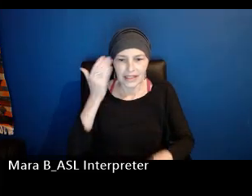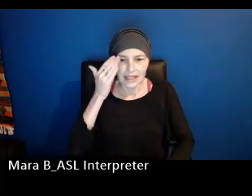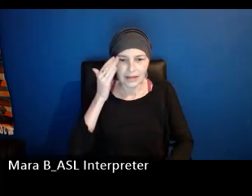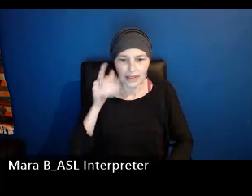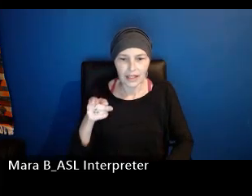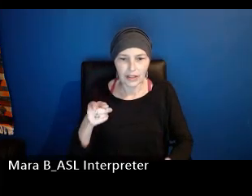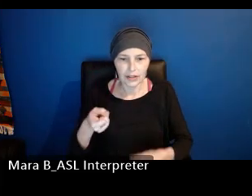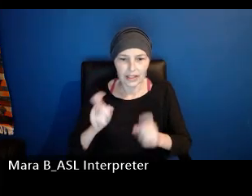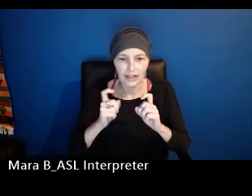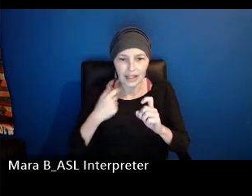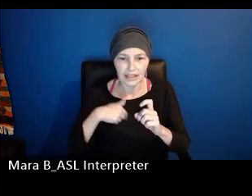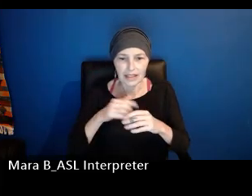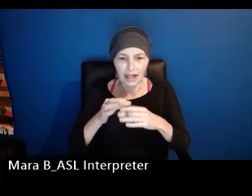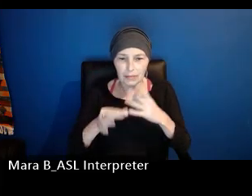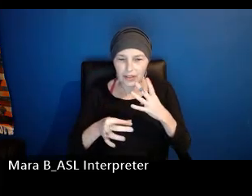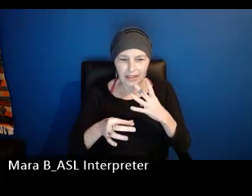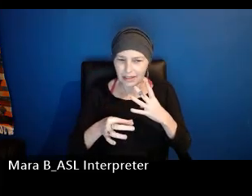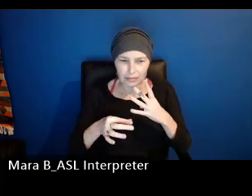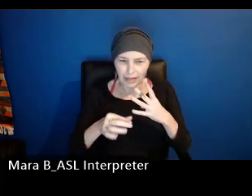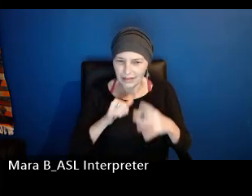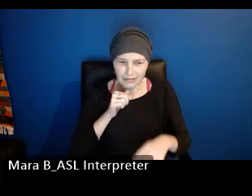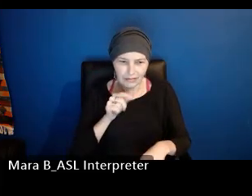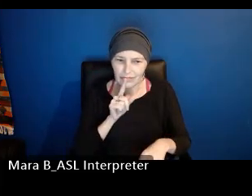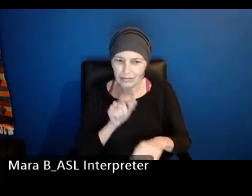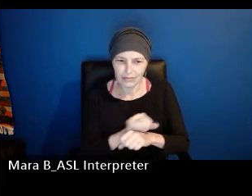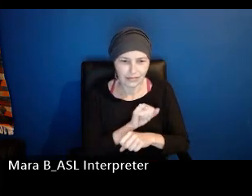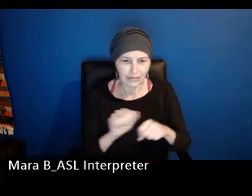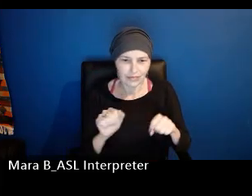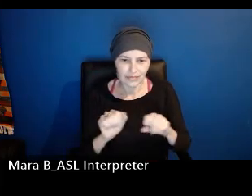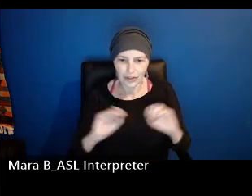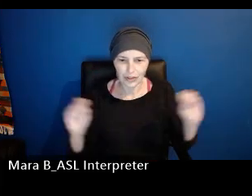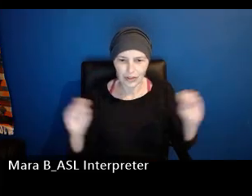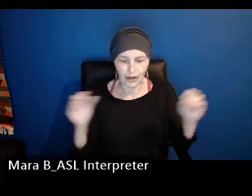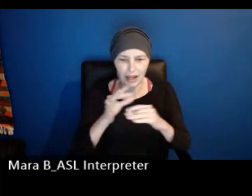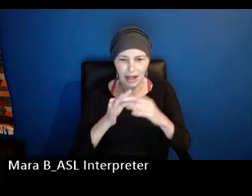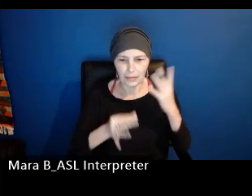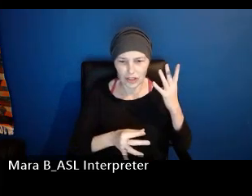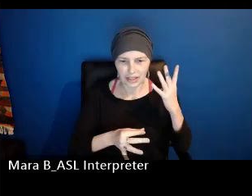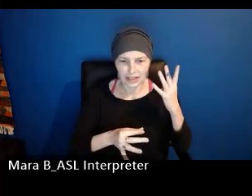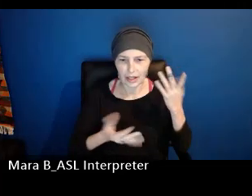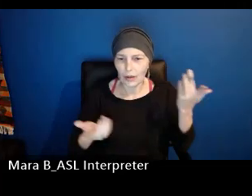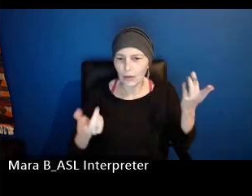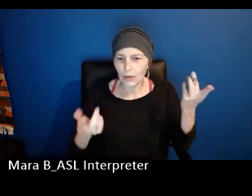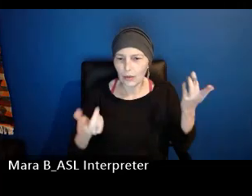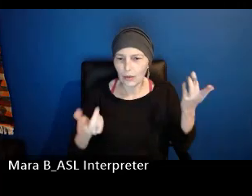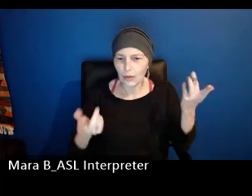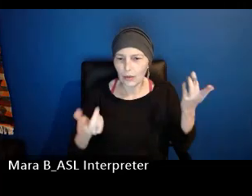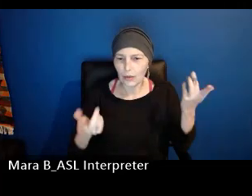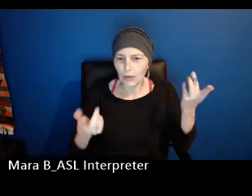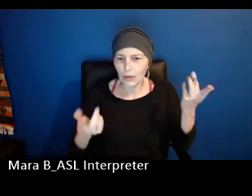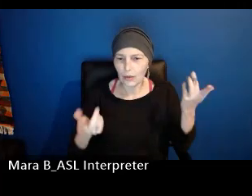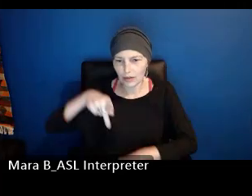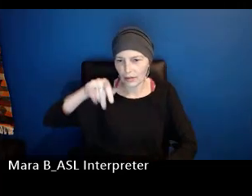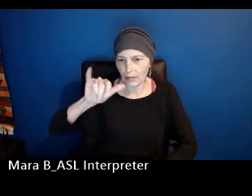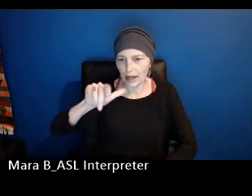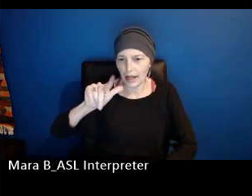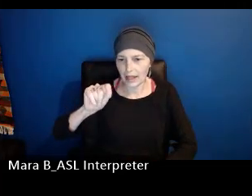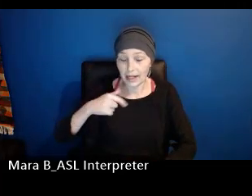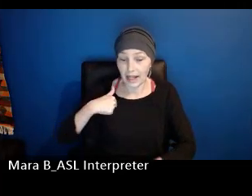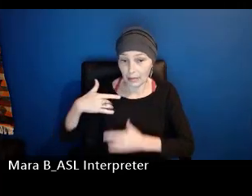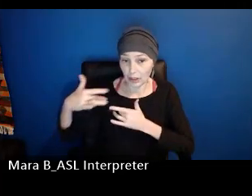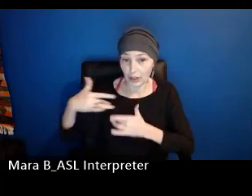an option, but it's actually, you're giving us no option. What happens after the pilot? I'm very concerned because